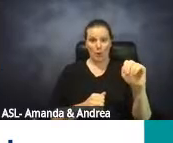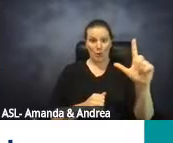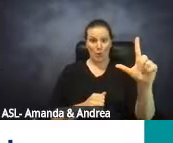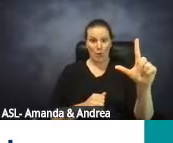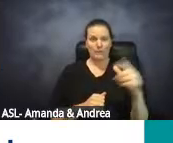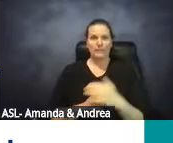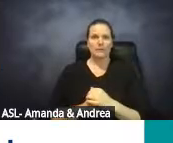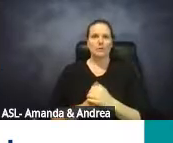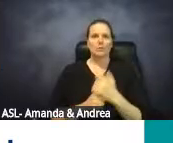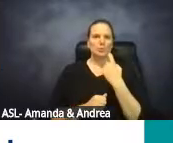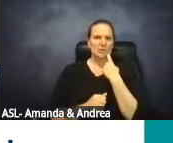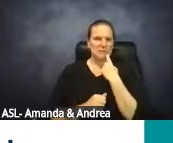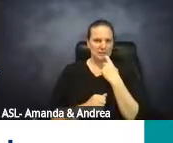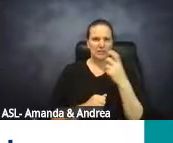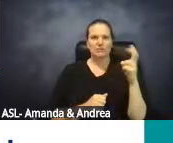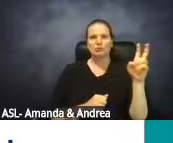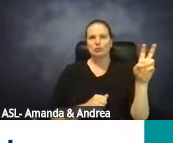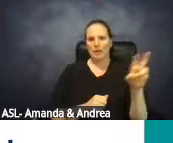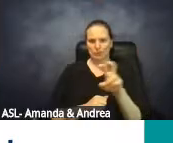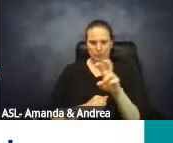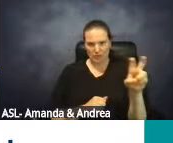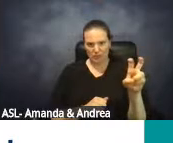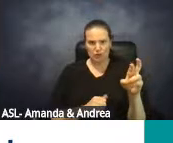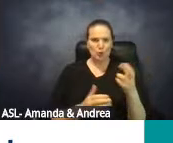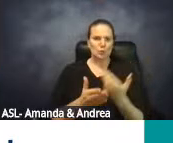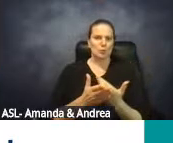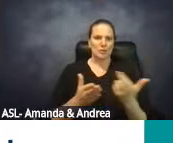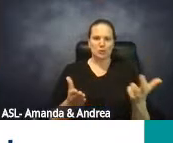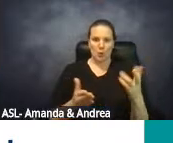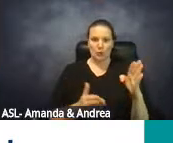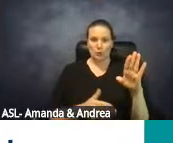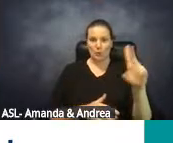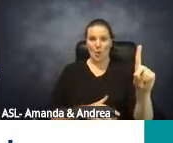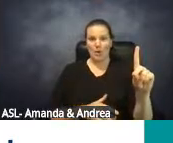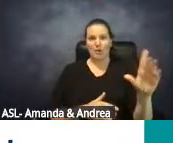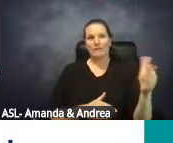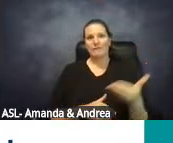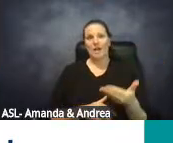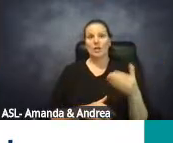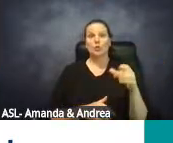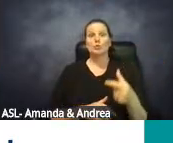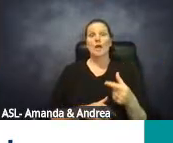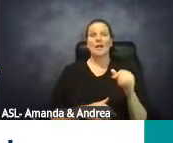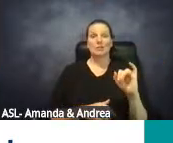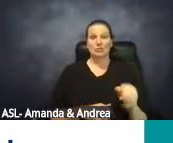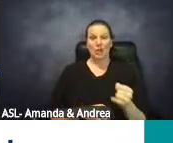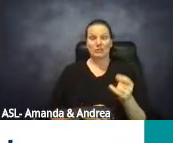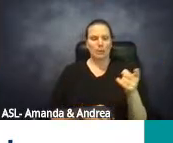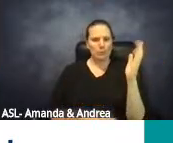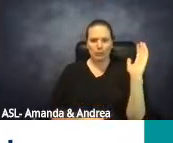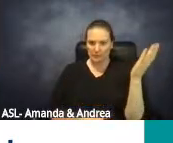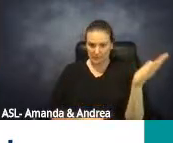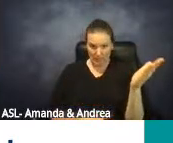Recently, the Transportation Resource Board invited Greg Johnson to present on our